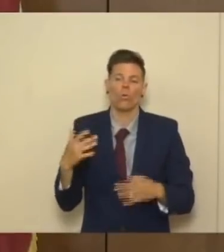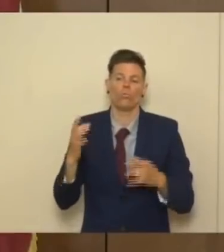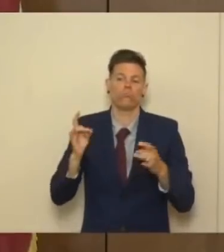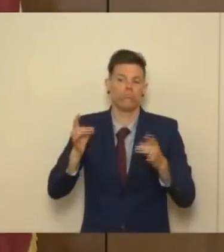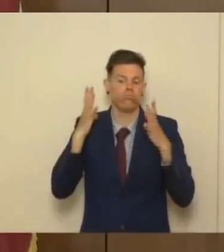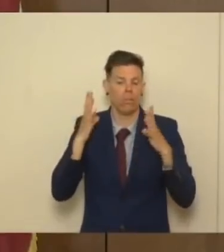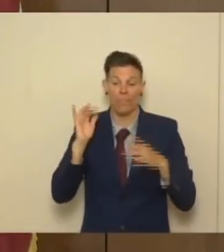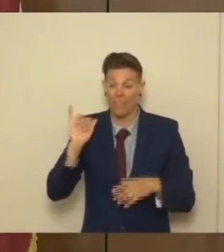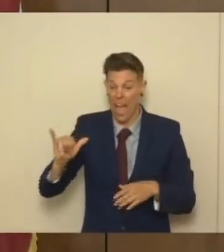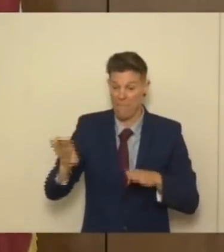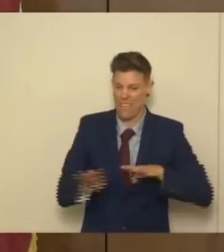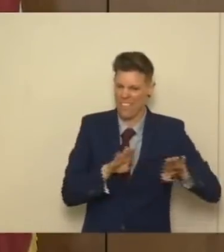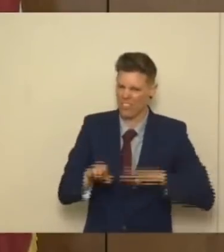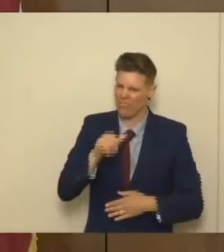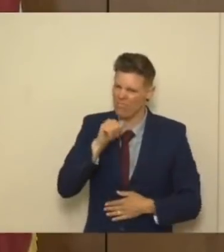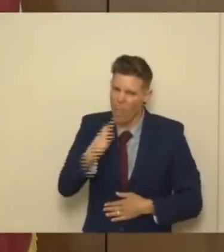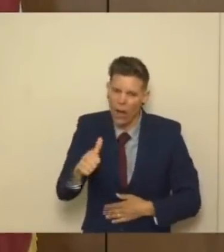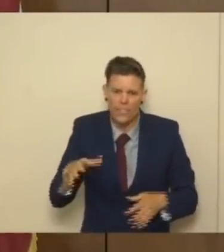untenable, hateful